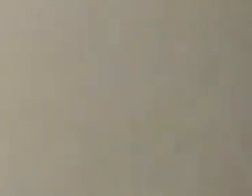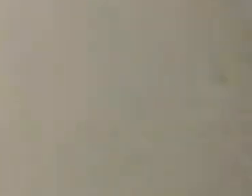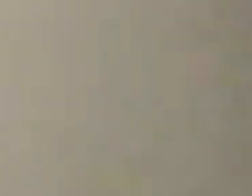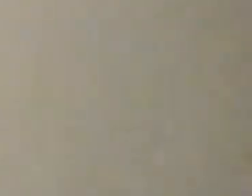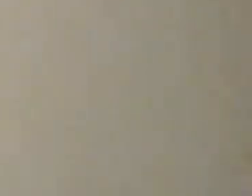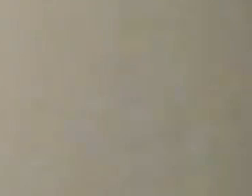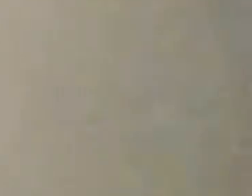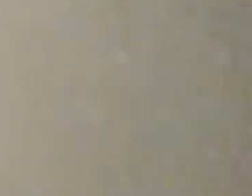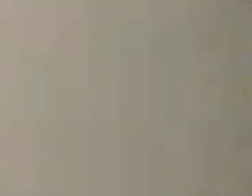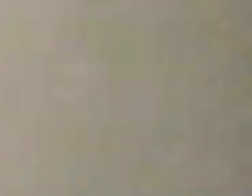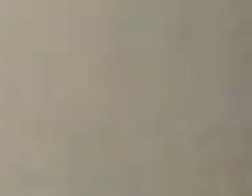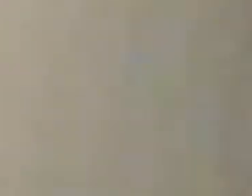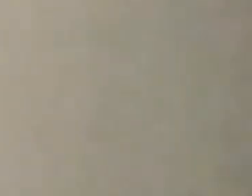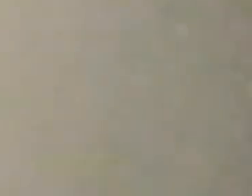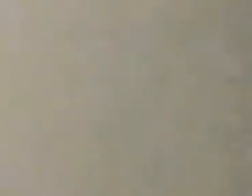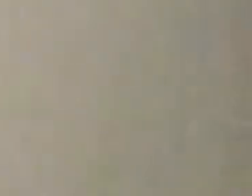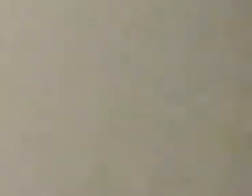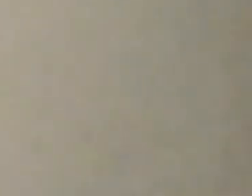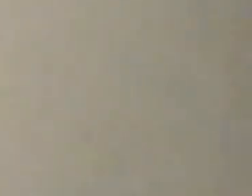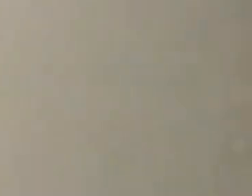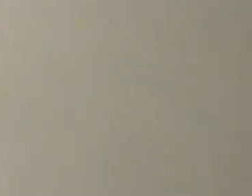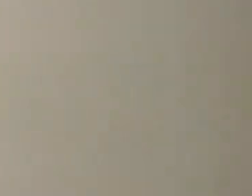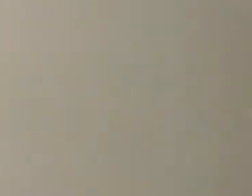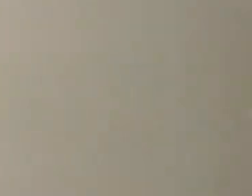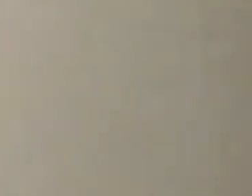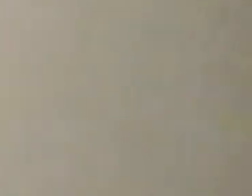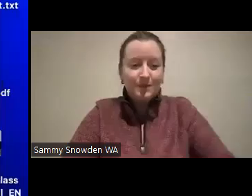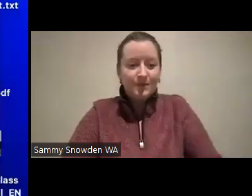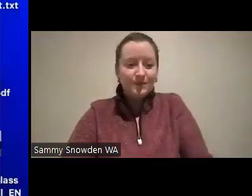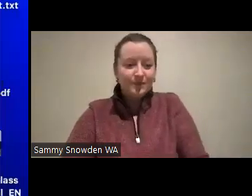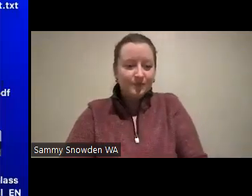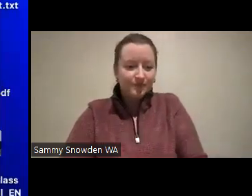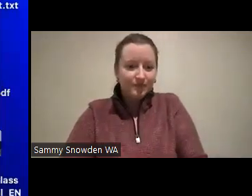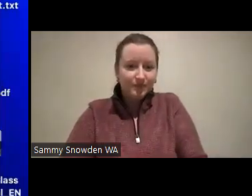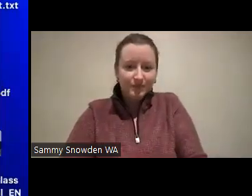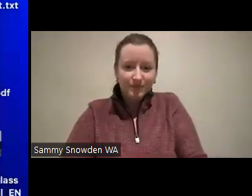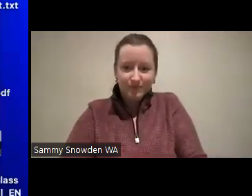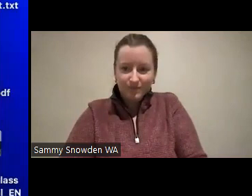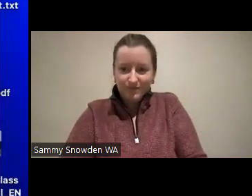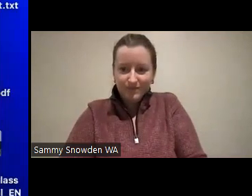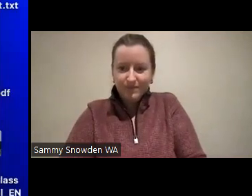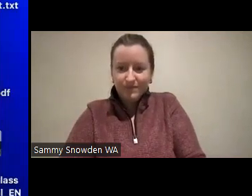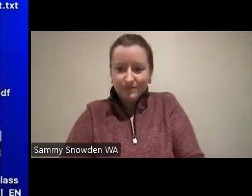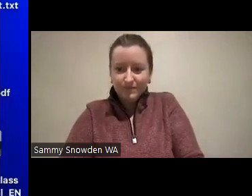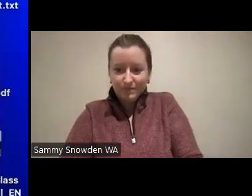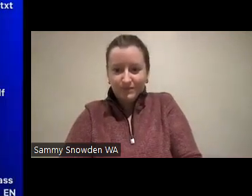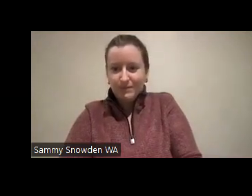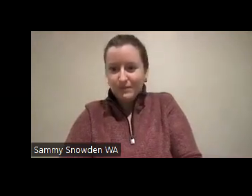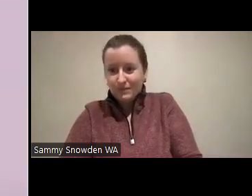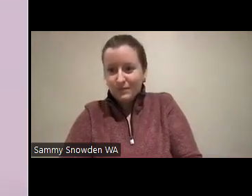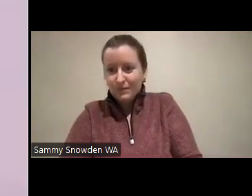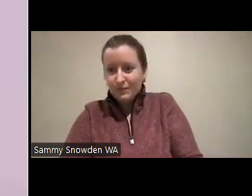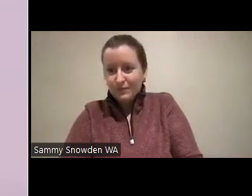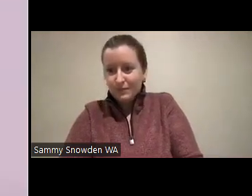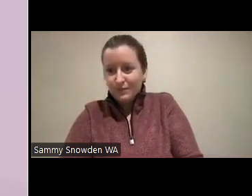So let's talk sleep. Well, sleep research is constantly growing, and we now know how vital sleep is in supporting